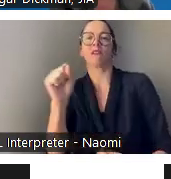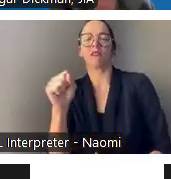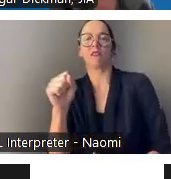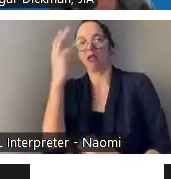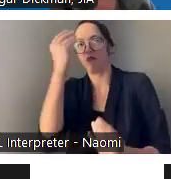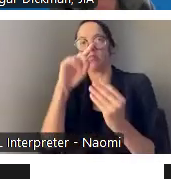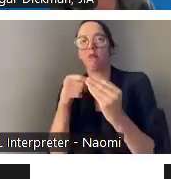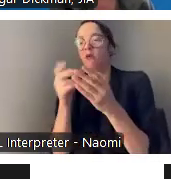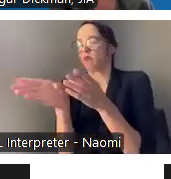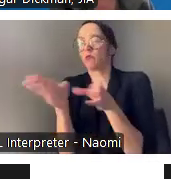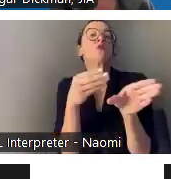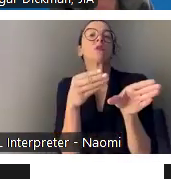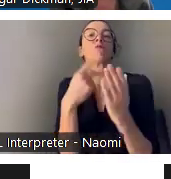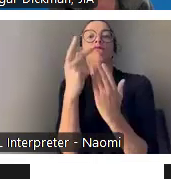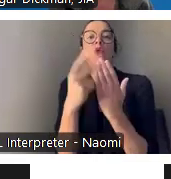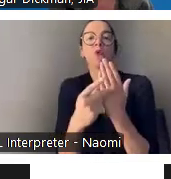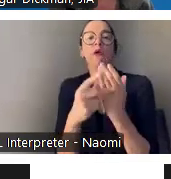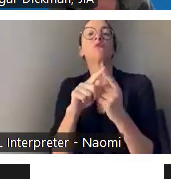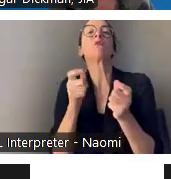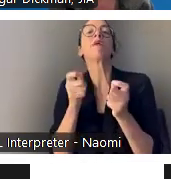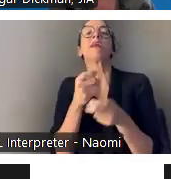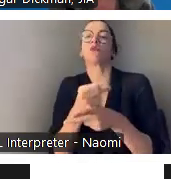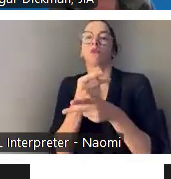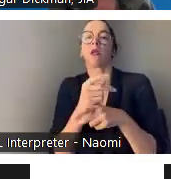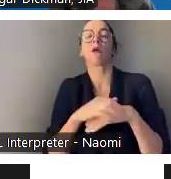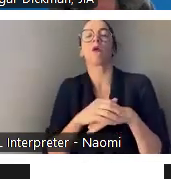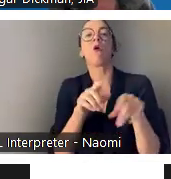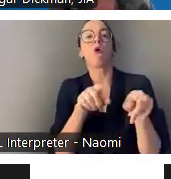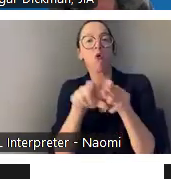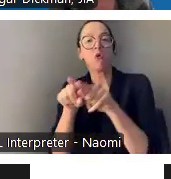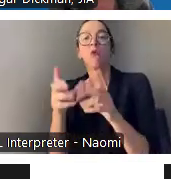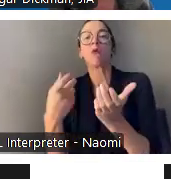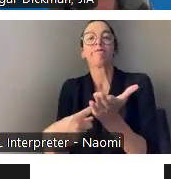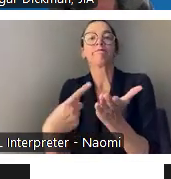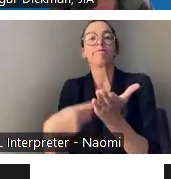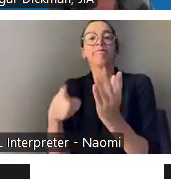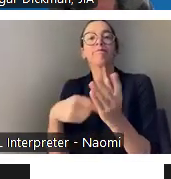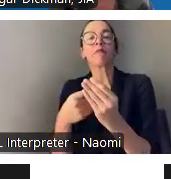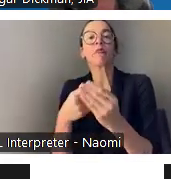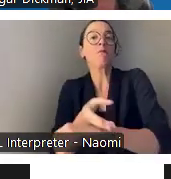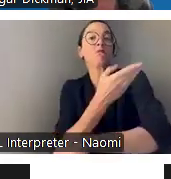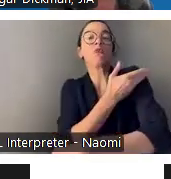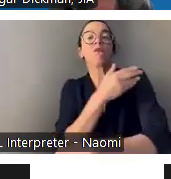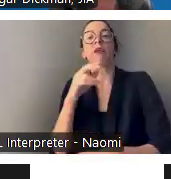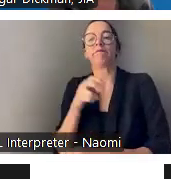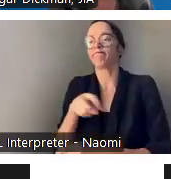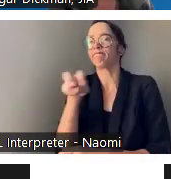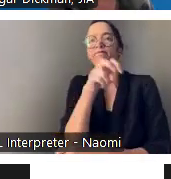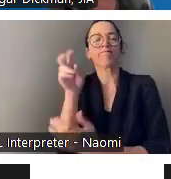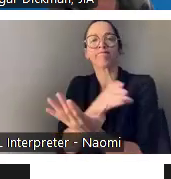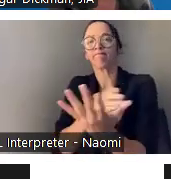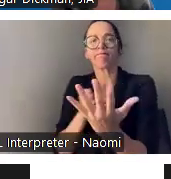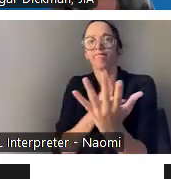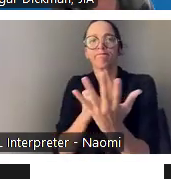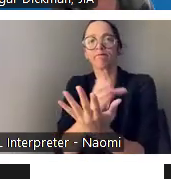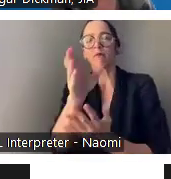care. And then I'll move us on to improving navigation. And Sabrina, did you want to speak to this?